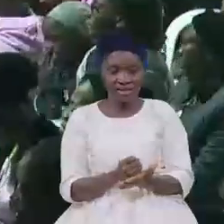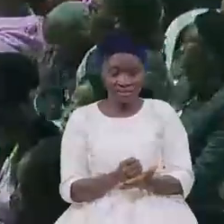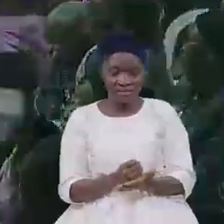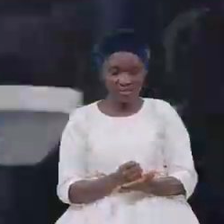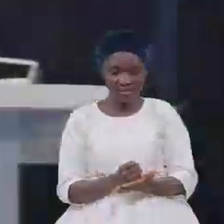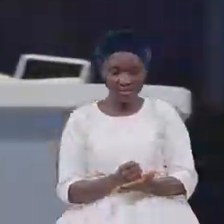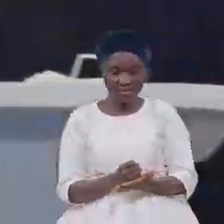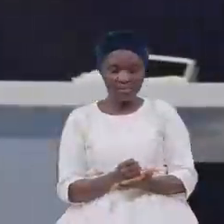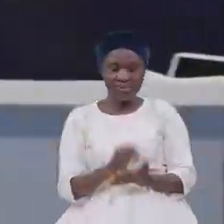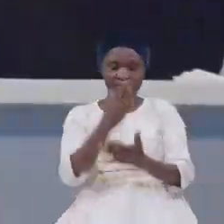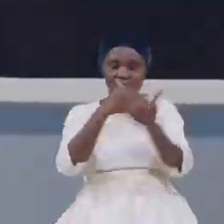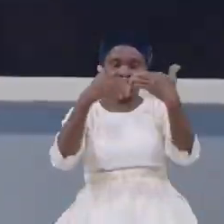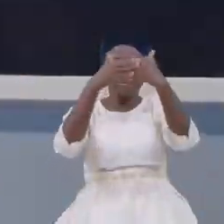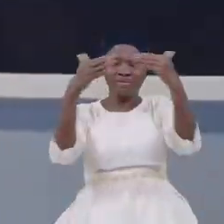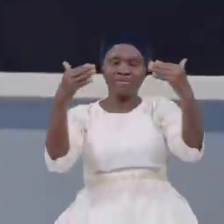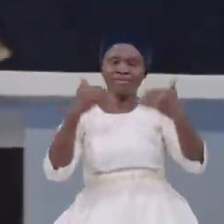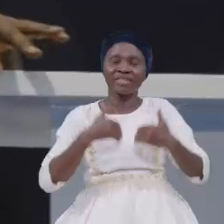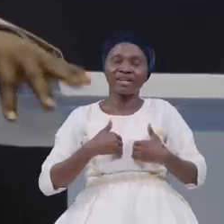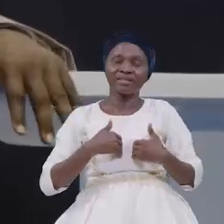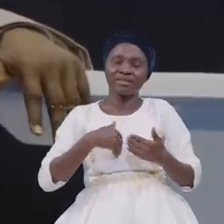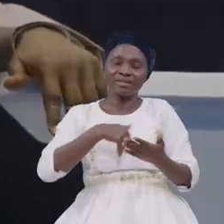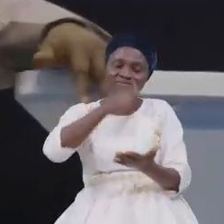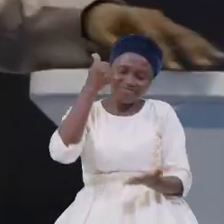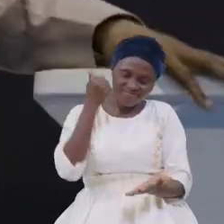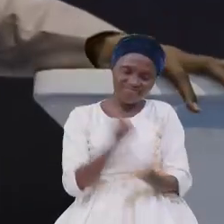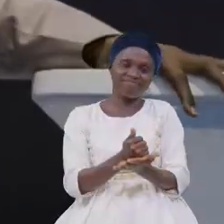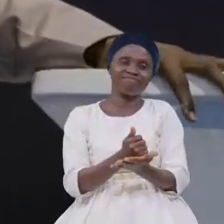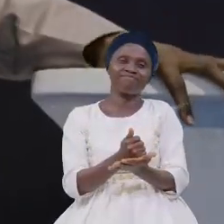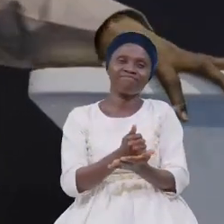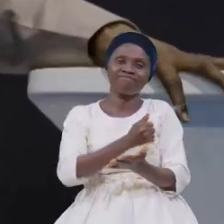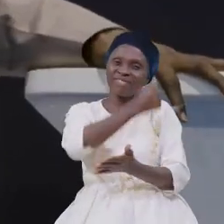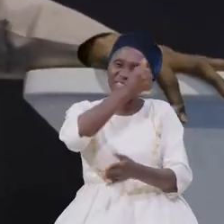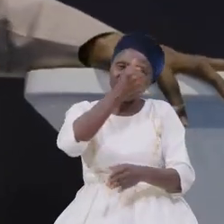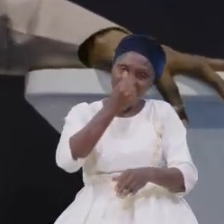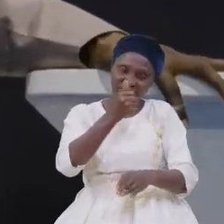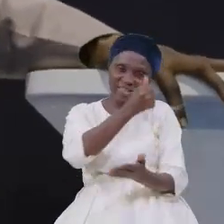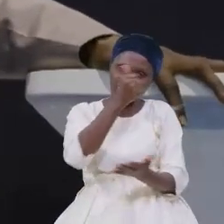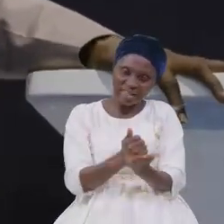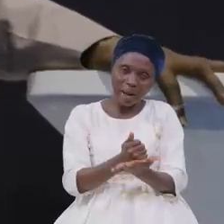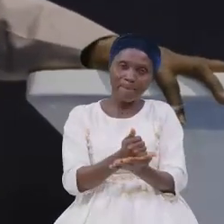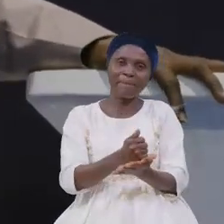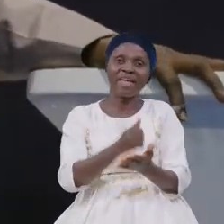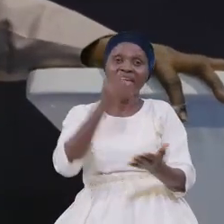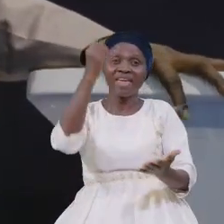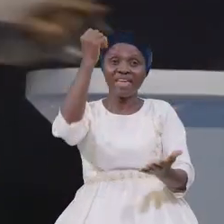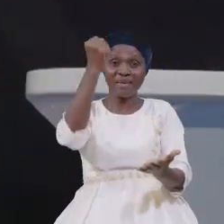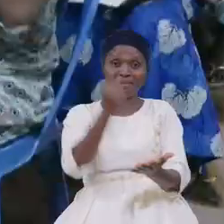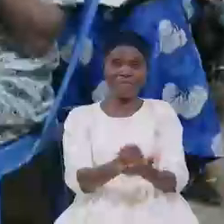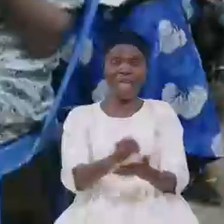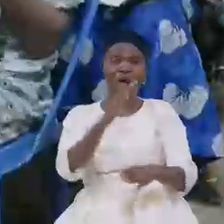Heaven has stamped amen on your request, on your